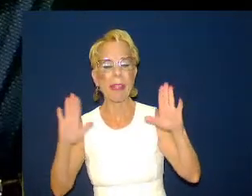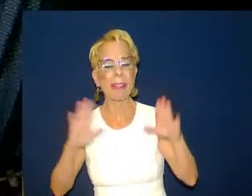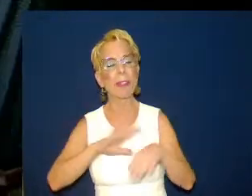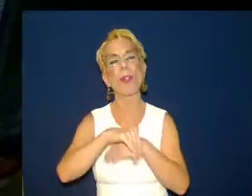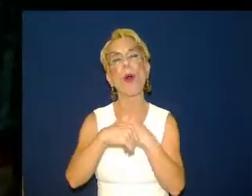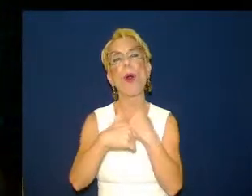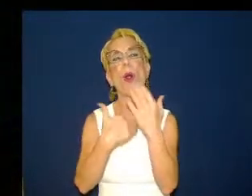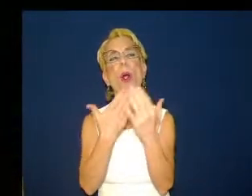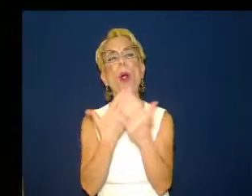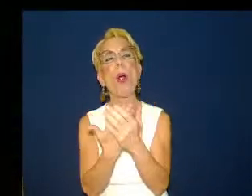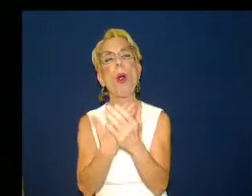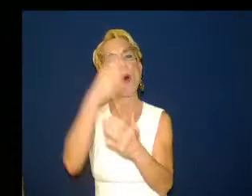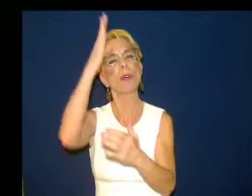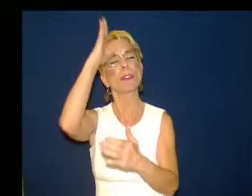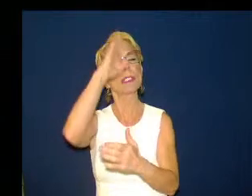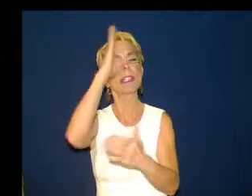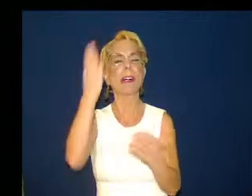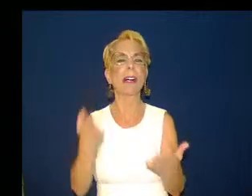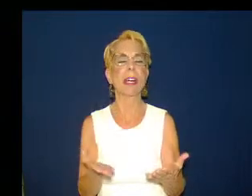Because life is going to get all